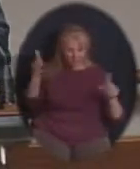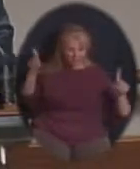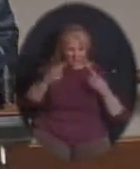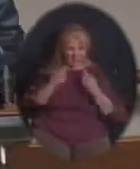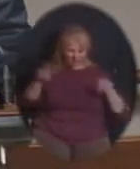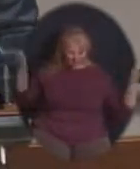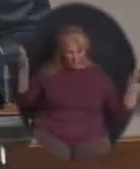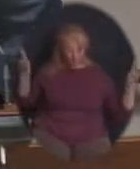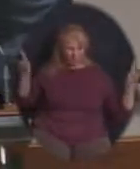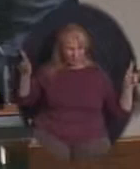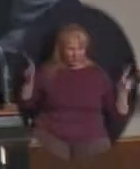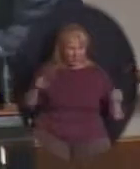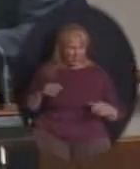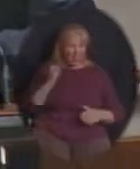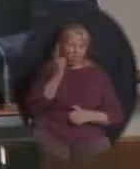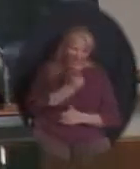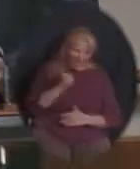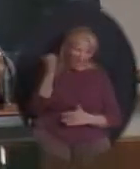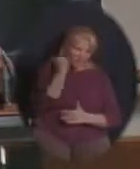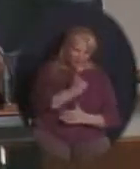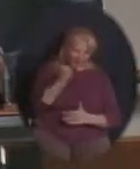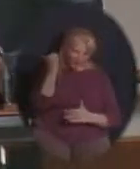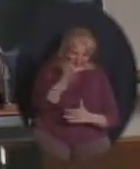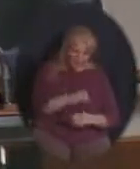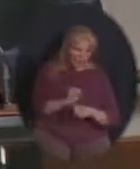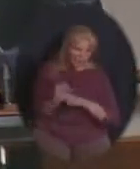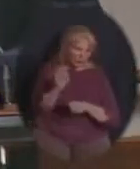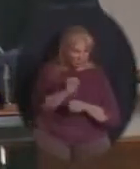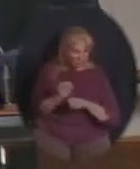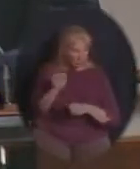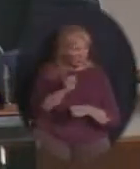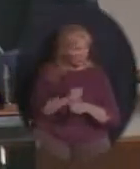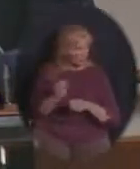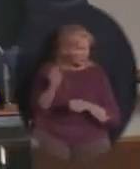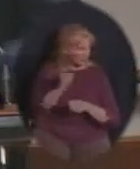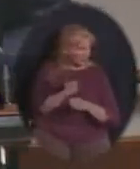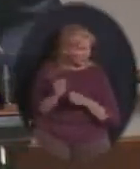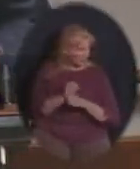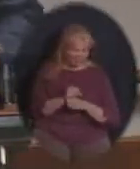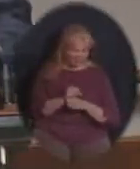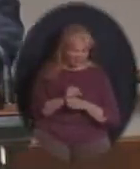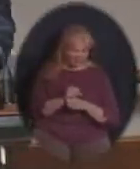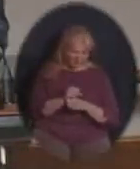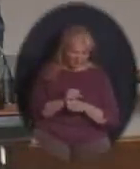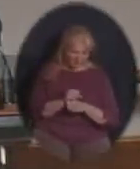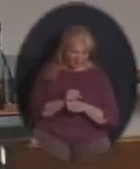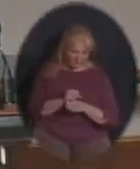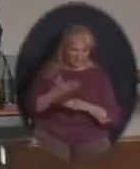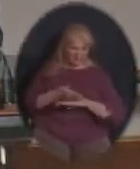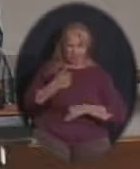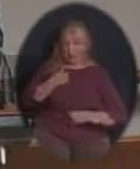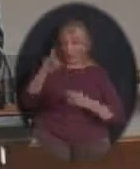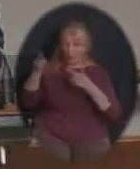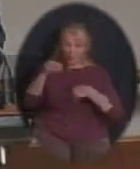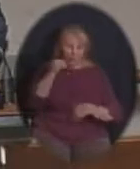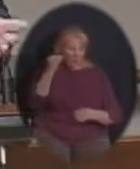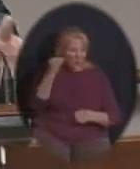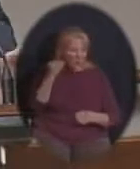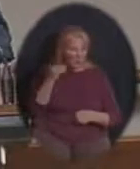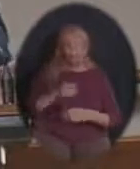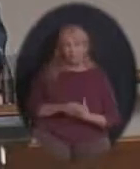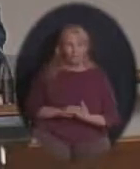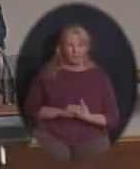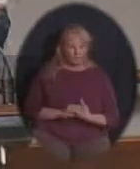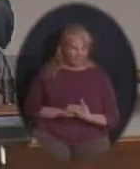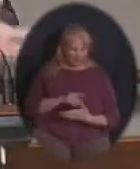I leave, get out of the way, honor such a tremendous group of folks that are here tonight. I'm so impressed by the caliber of people we